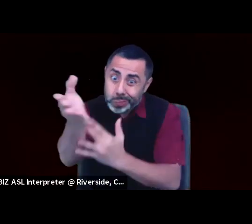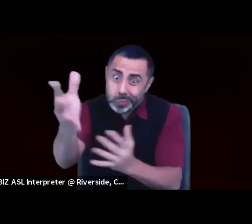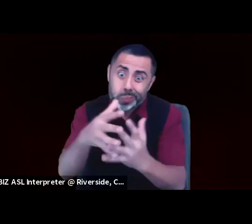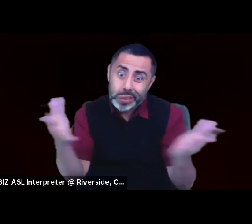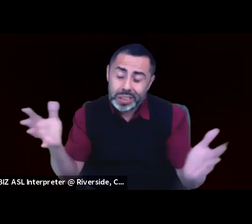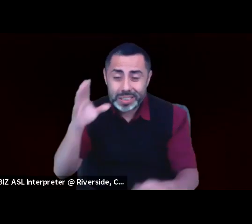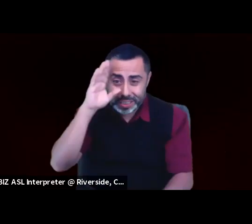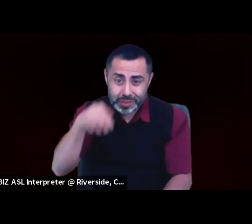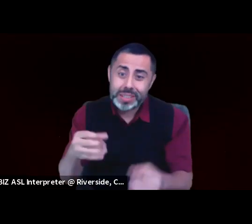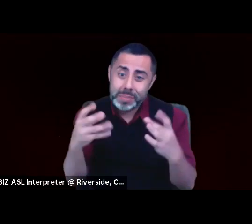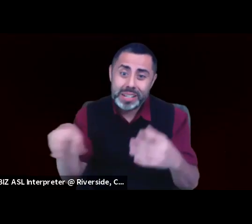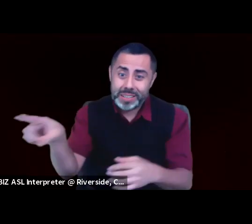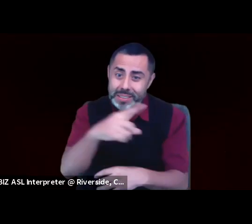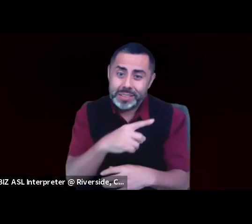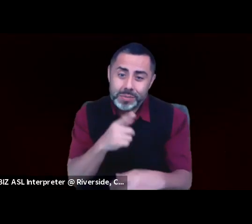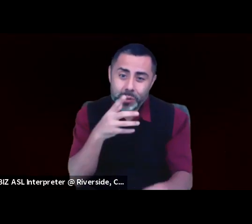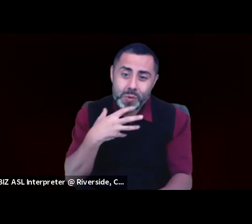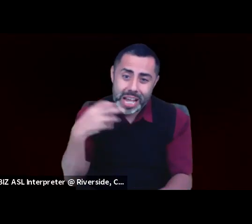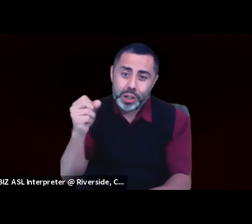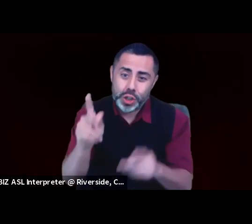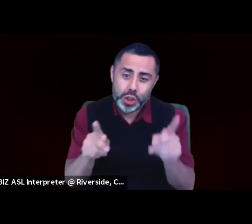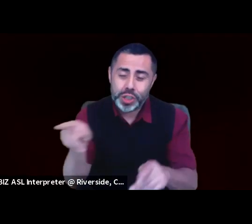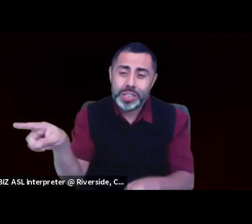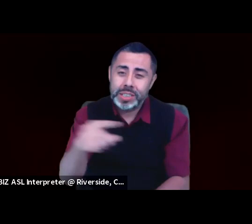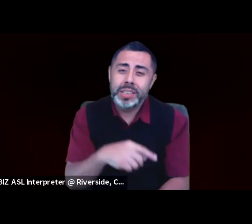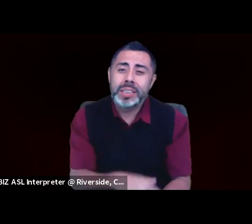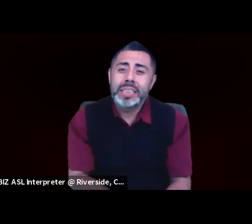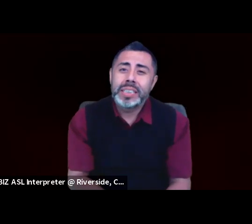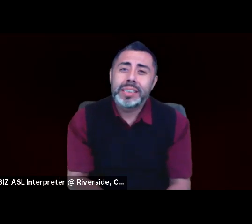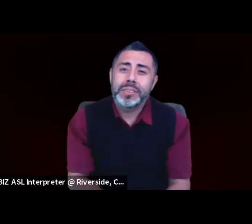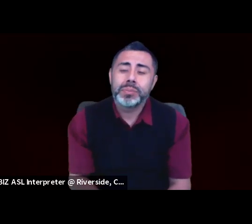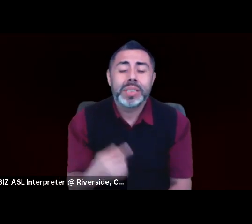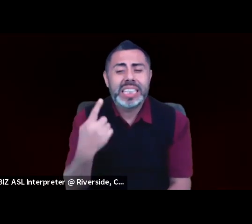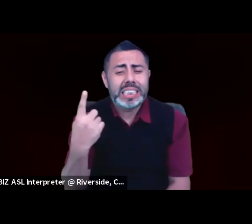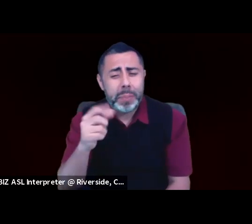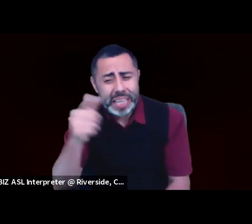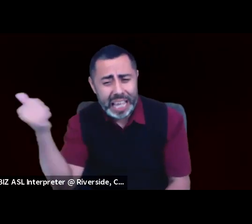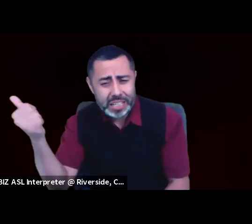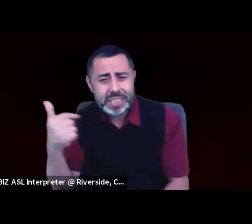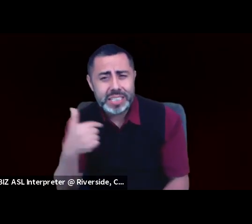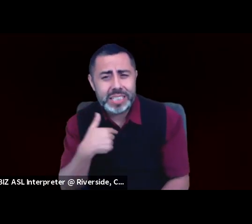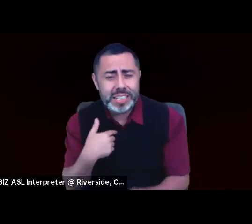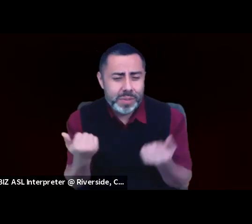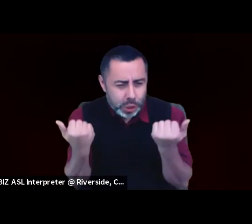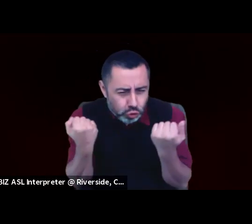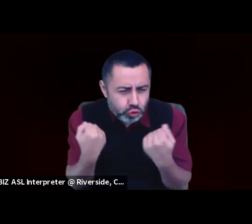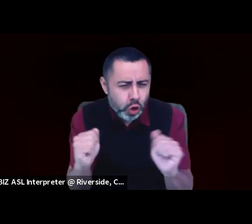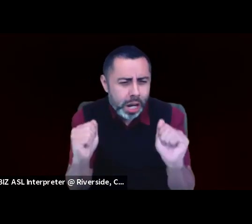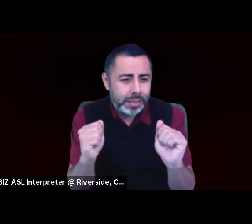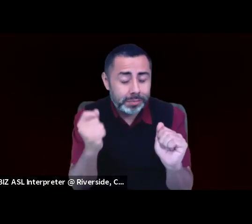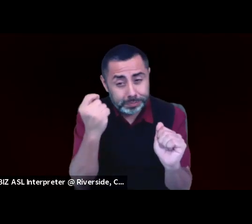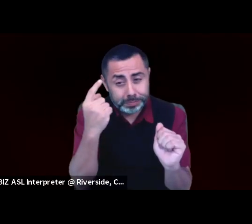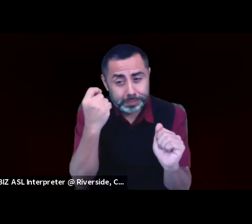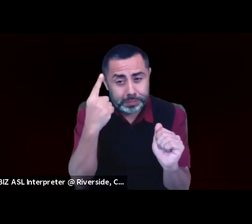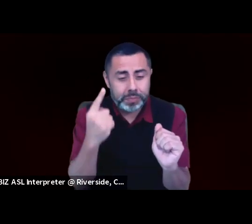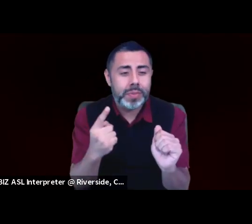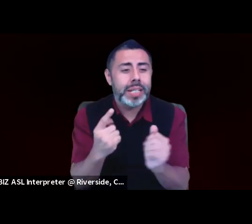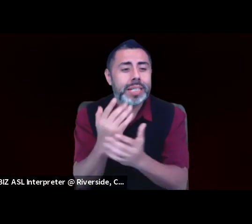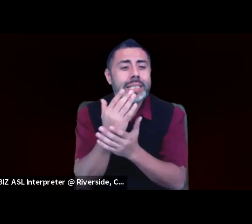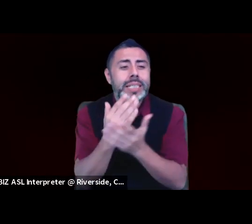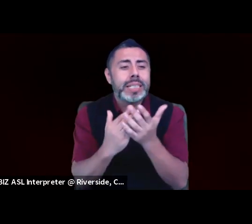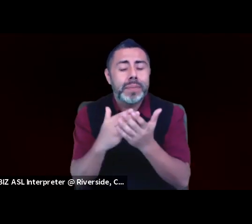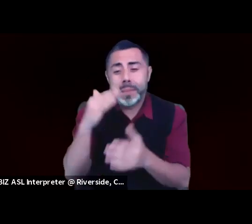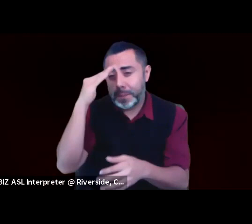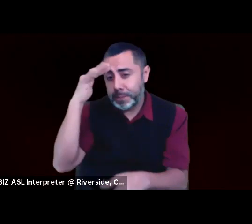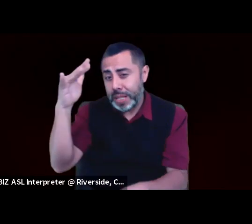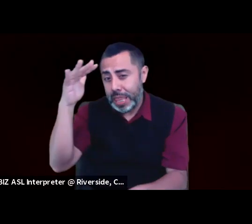elders. Another thing I think that I've been trying to, you know, in terms of bringing some of these philosophies